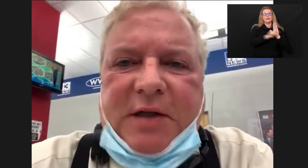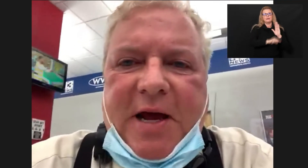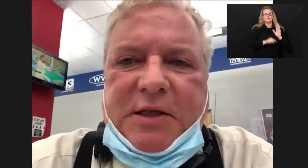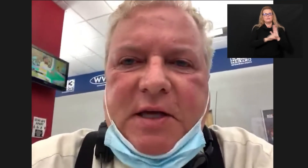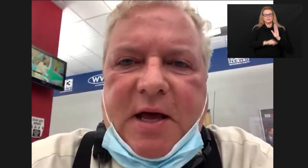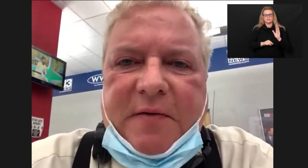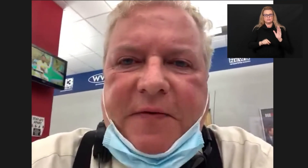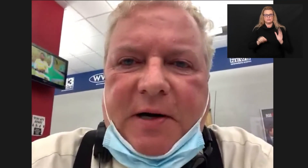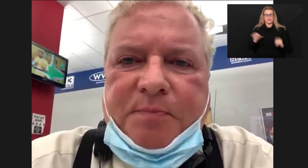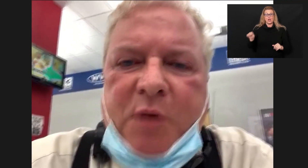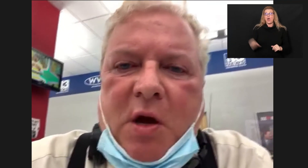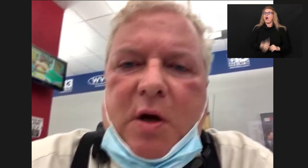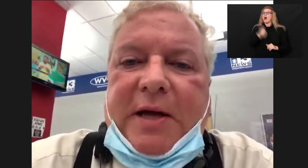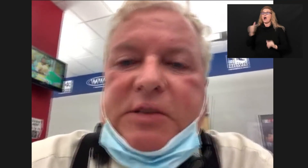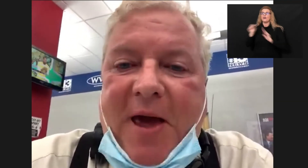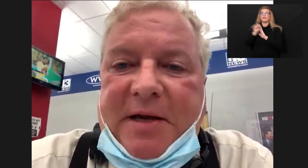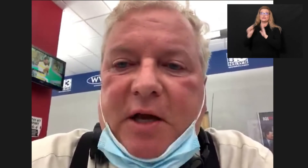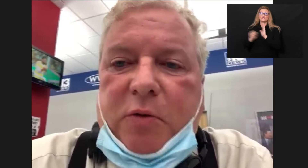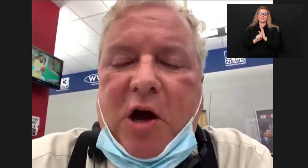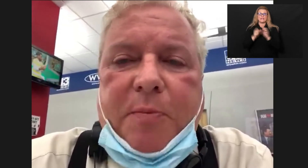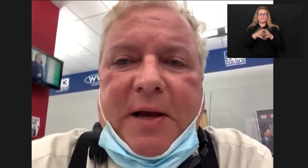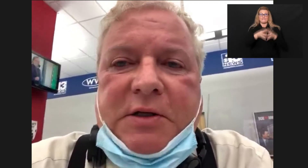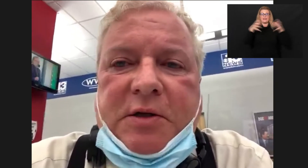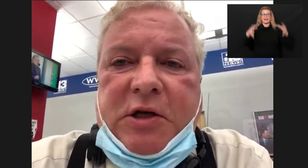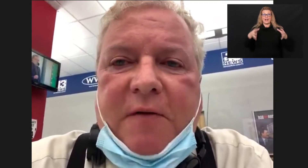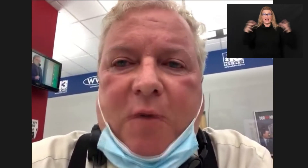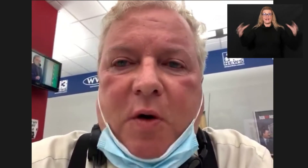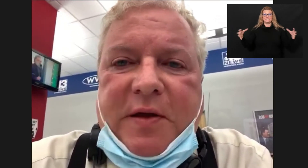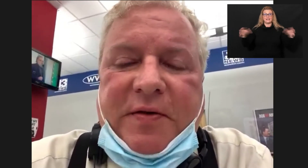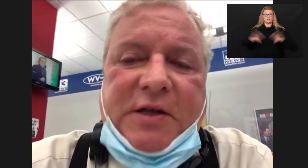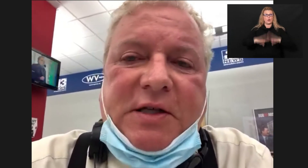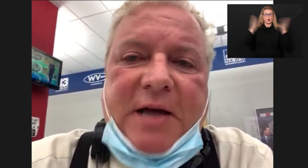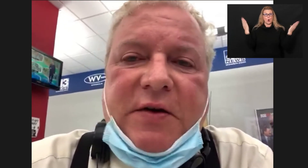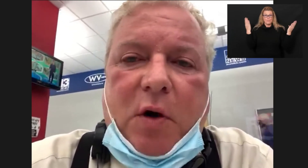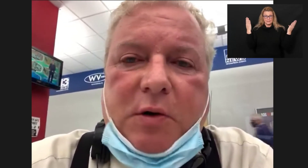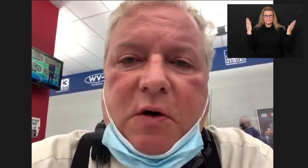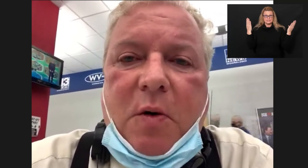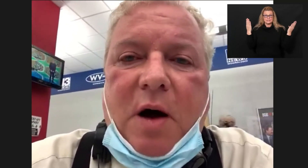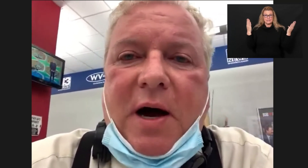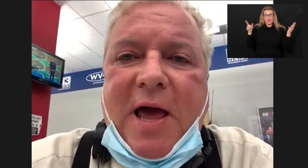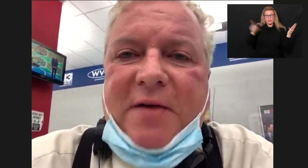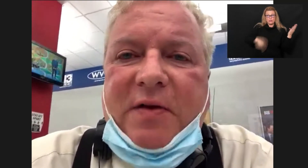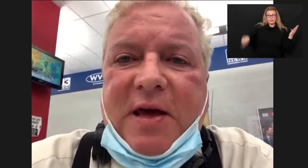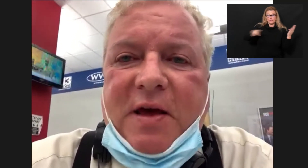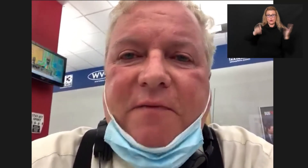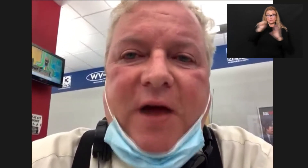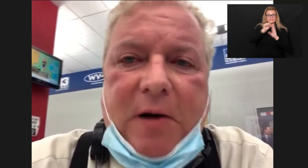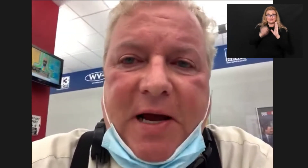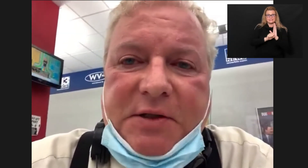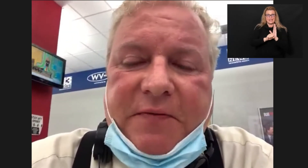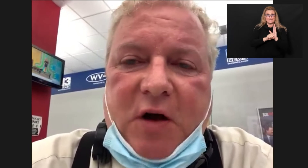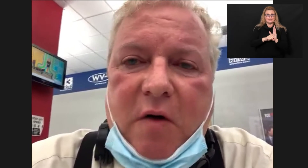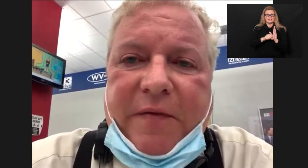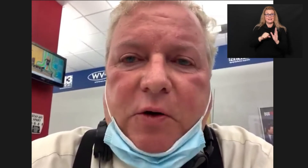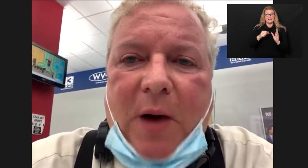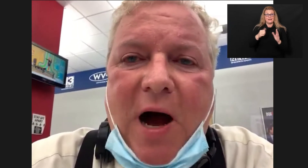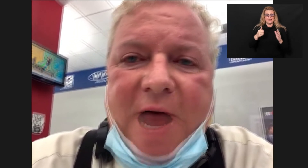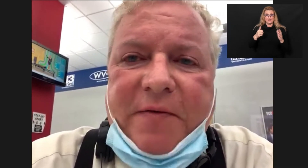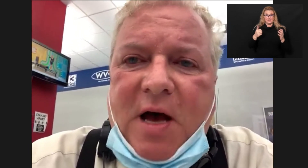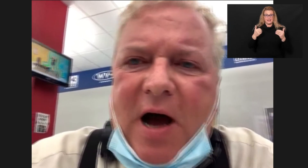other states that have expanded their reopenings and so forth, and these states have also had the variants of